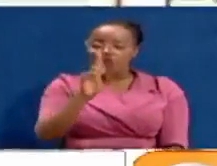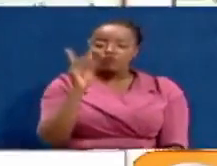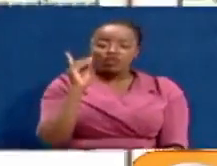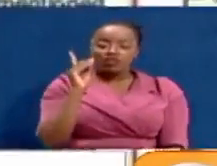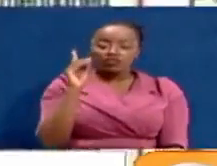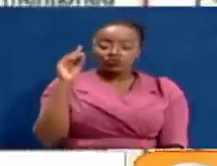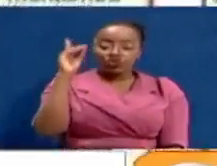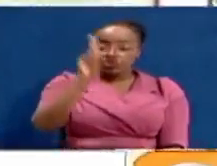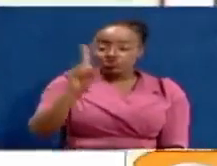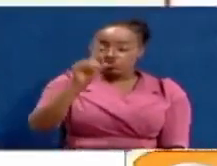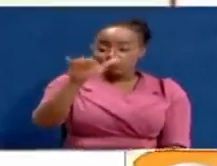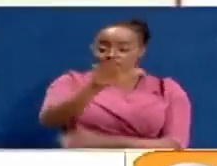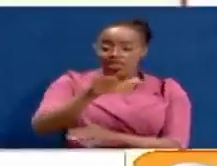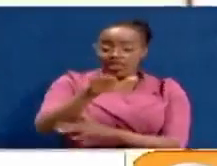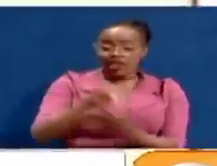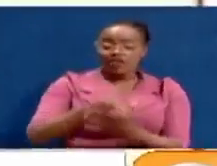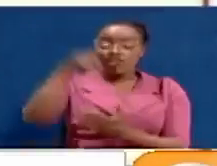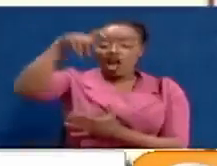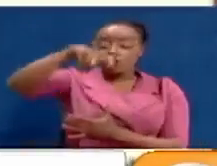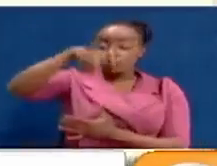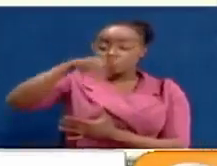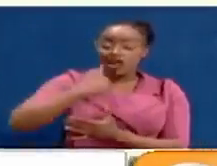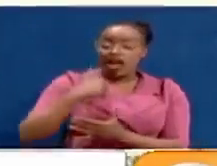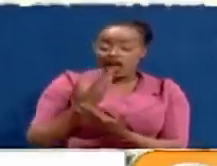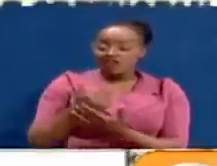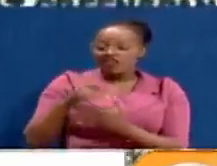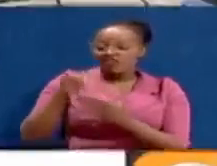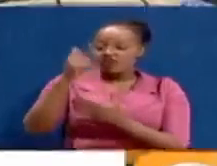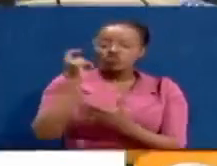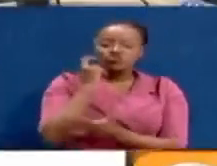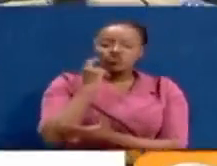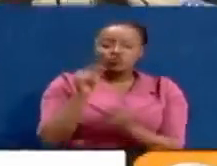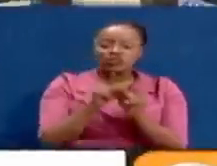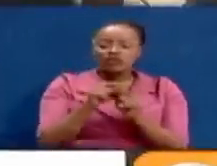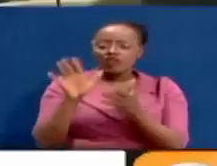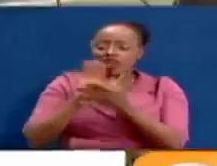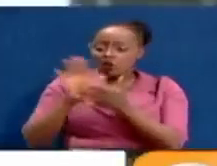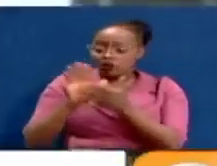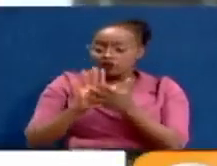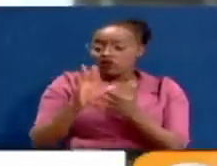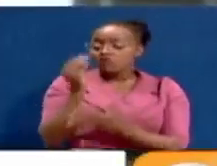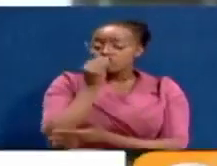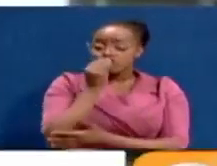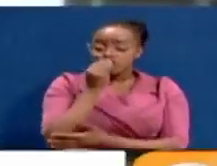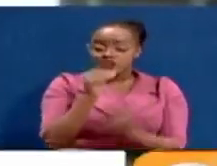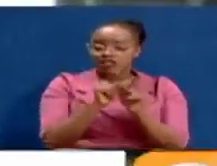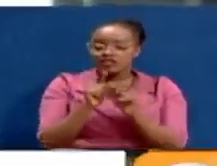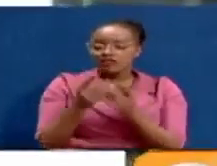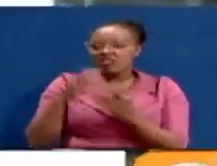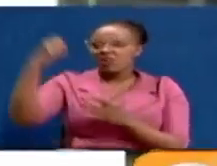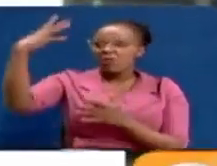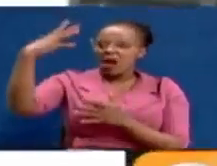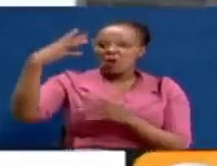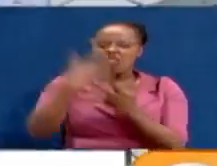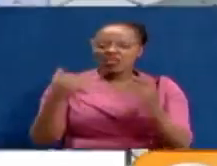the 22nd of this month. The auctioneers have put the retailer's assets such as fast-moving consumer goods, electronic appliances,